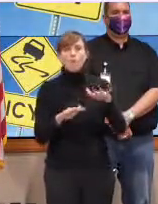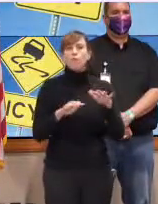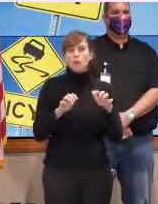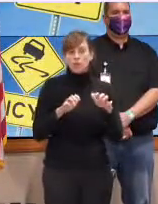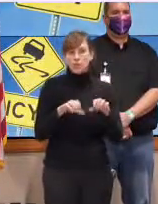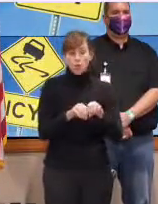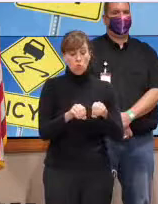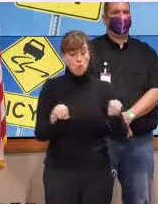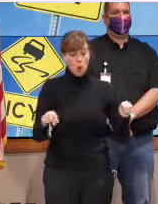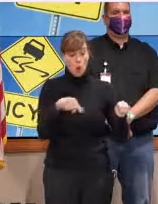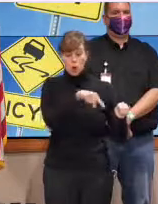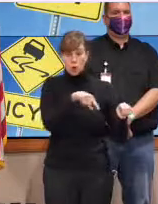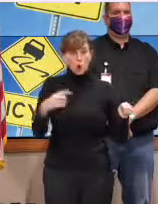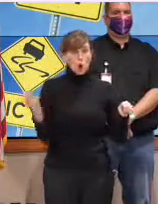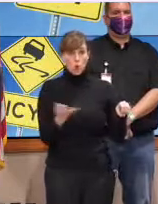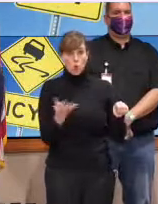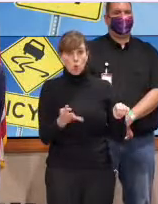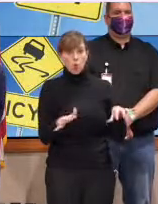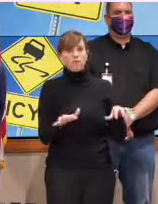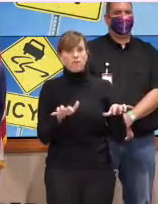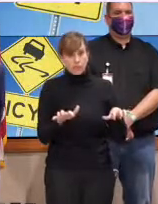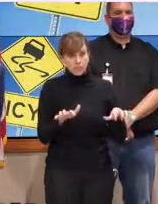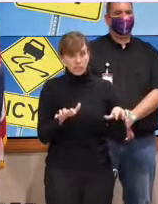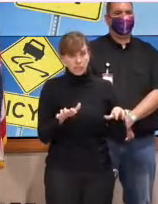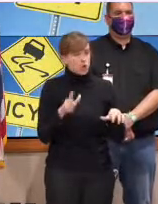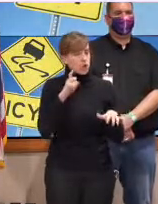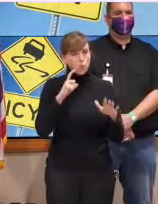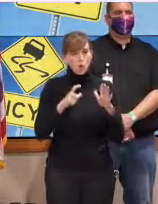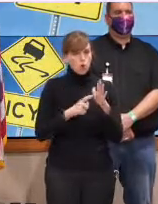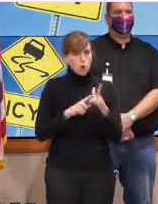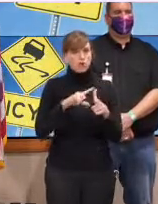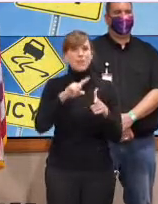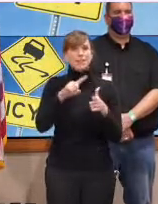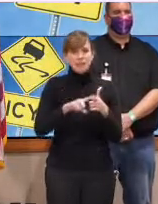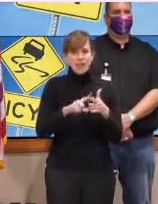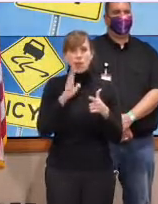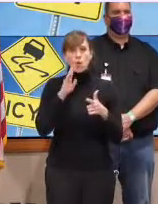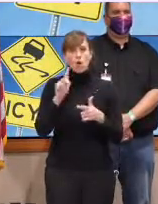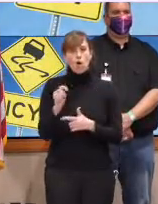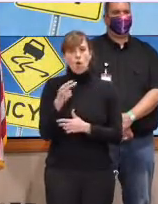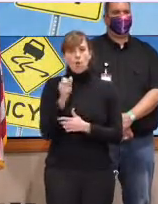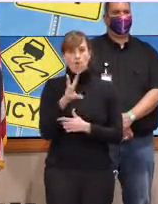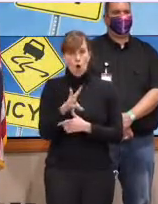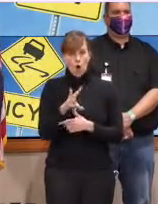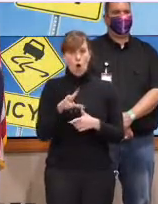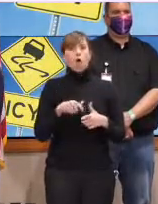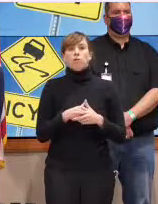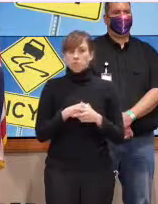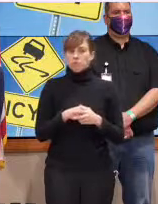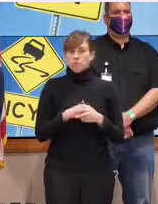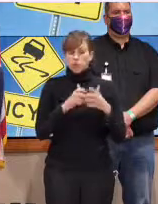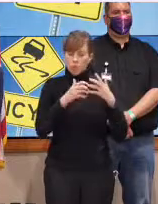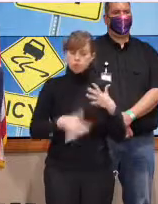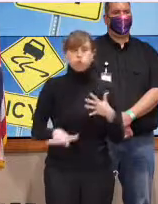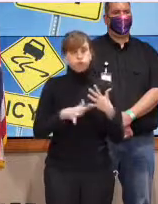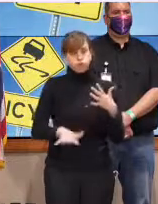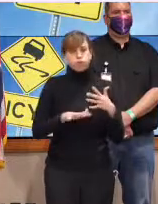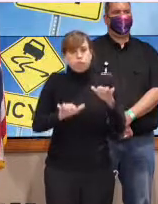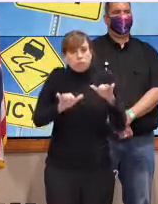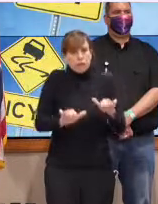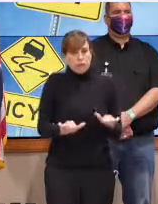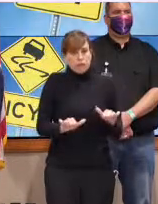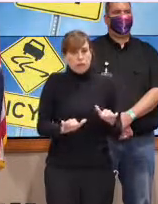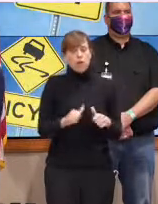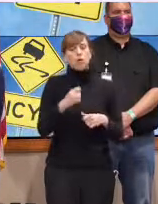inside those pipes are going to freeze, and you won't notice it until it starts to thaw out. Make sure you know where the main water shutoff are. But